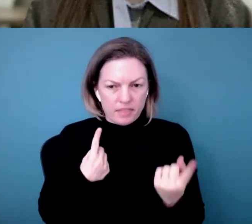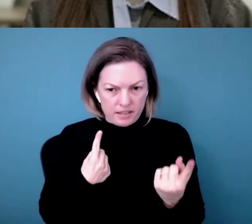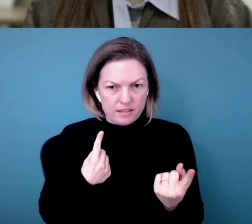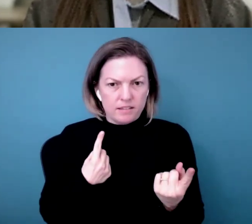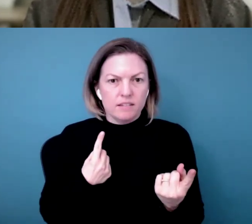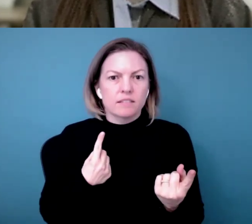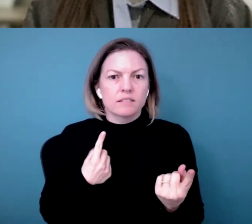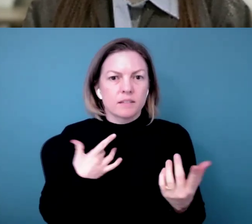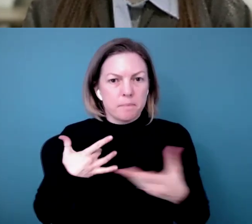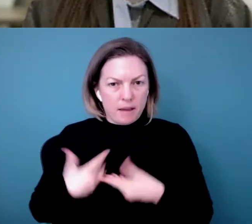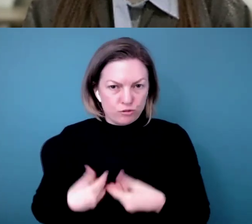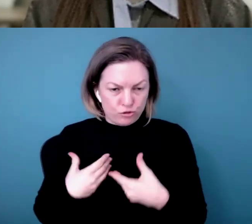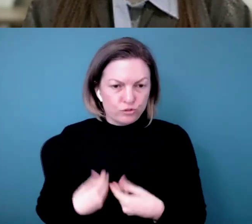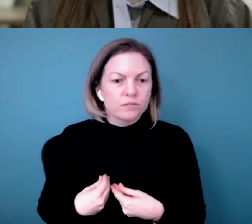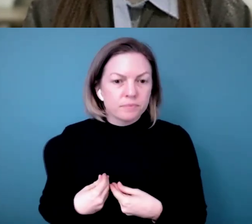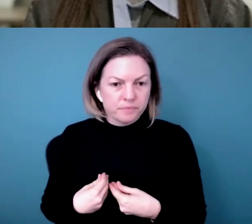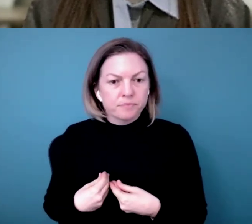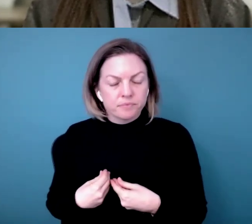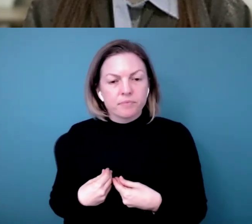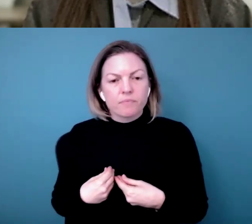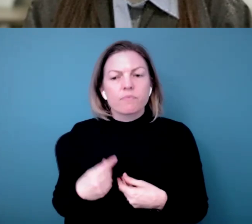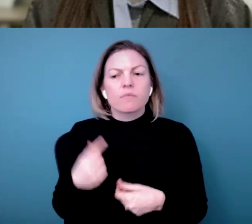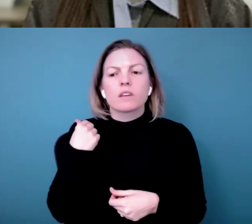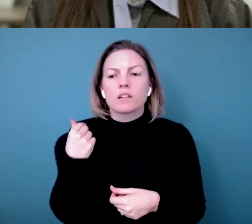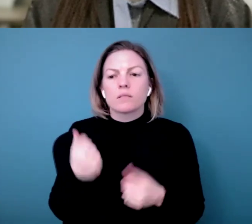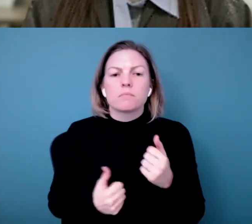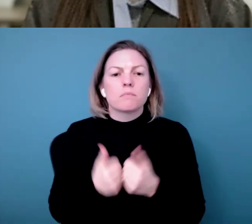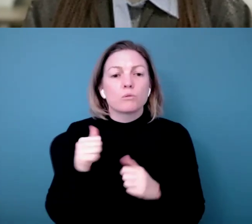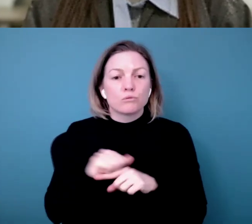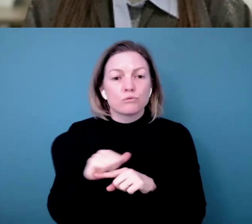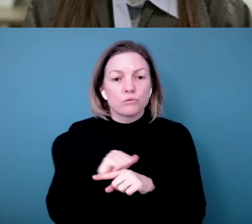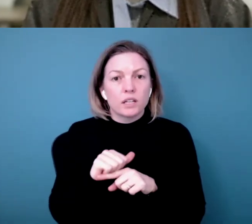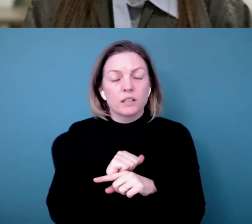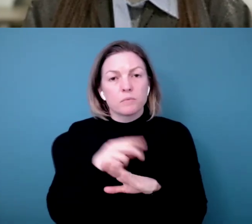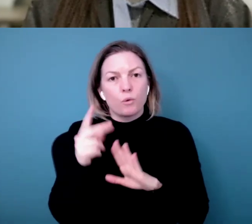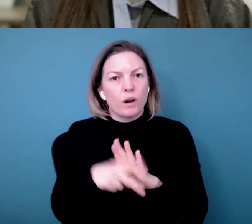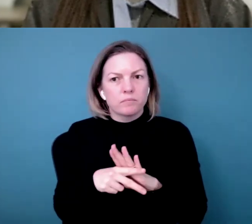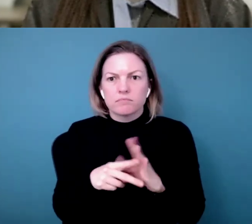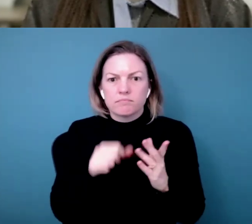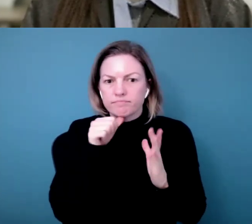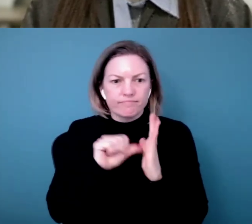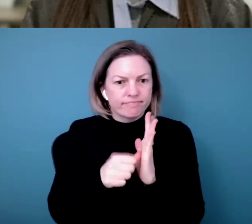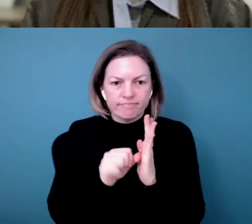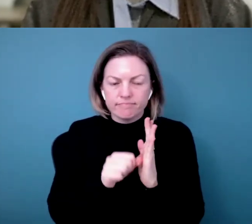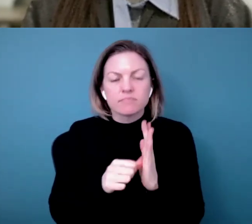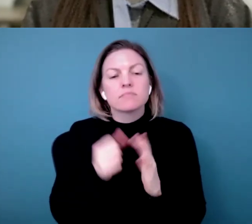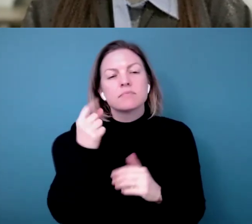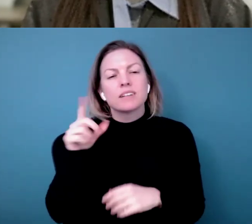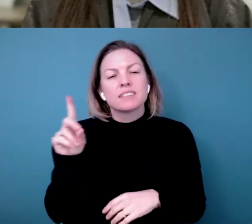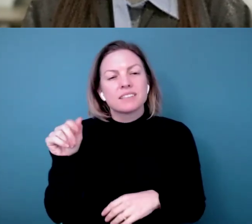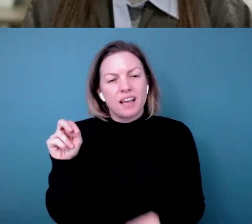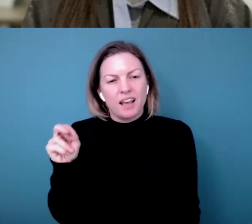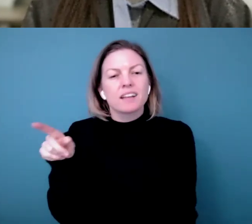compassion. And that most training programs don't really emphasize that. But what Dan's own